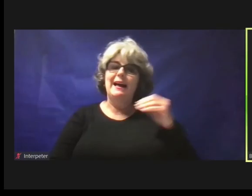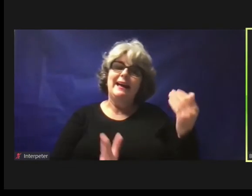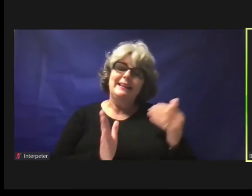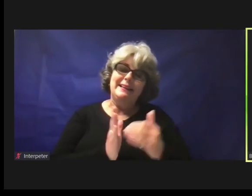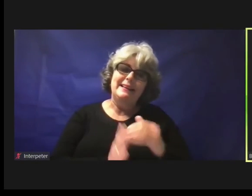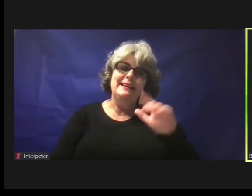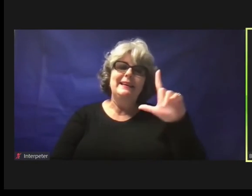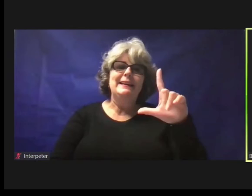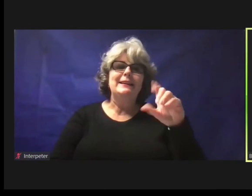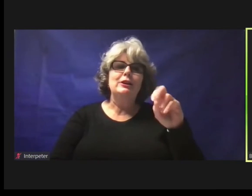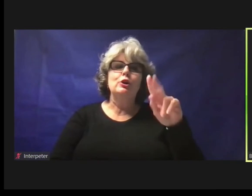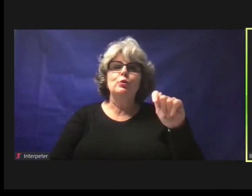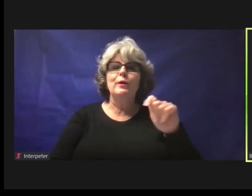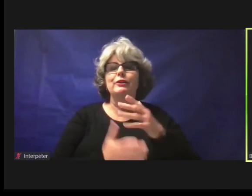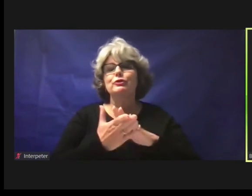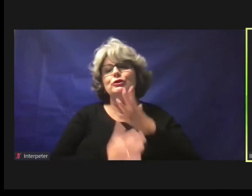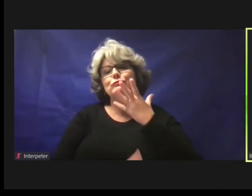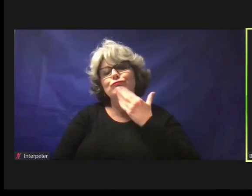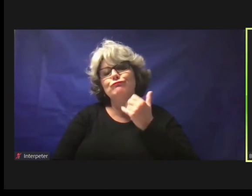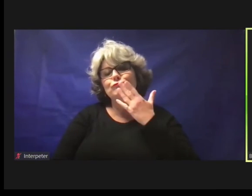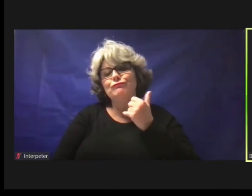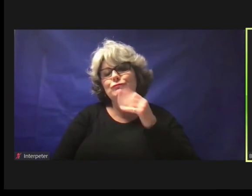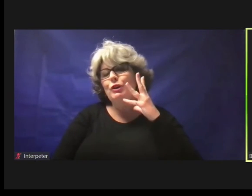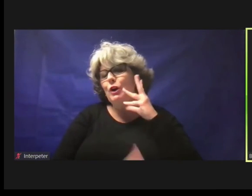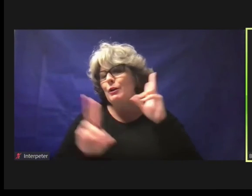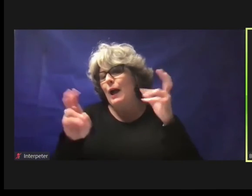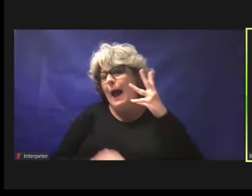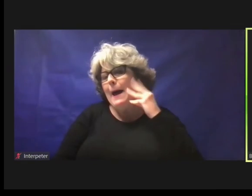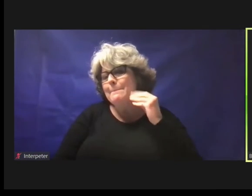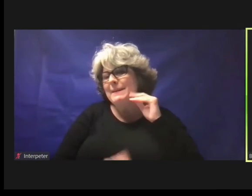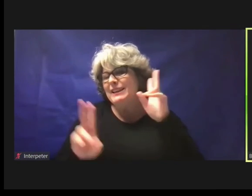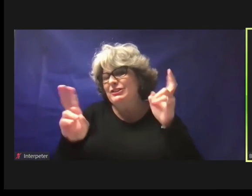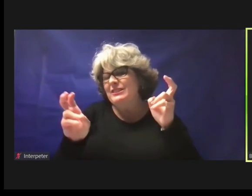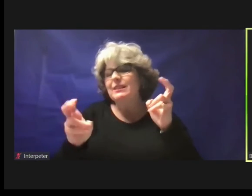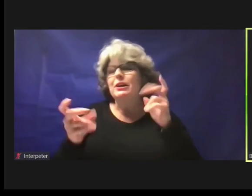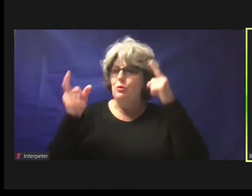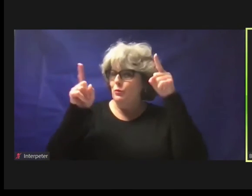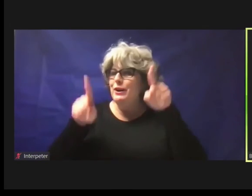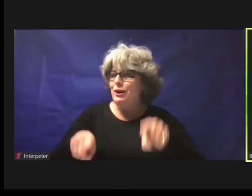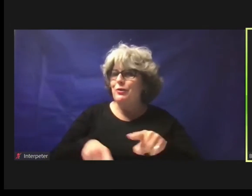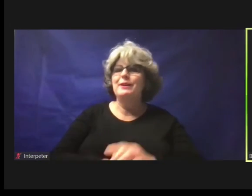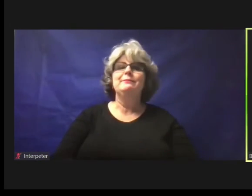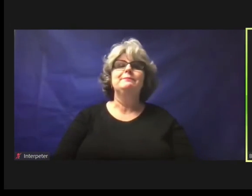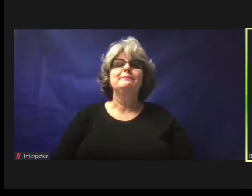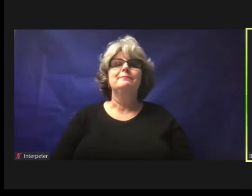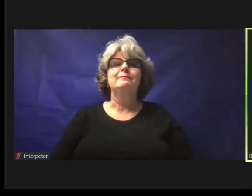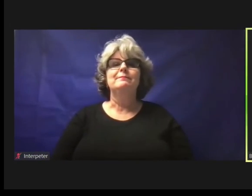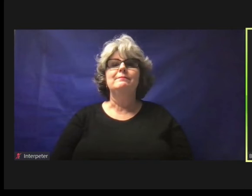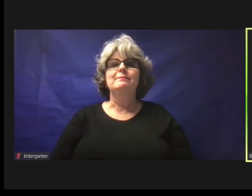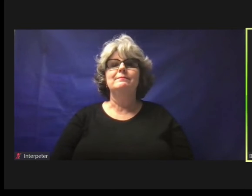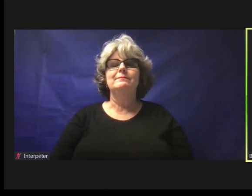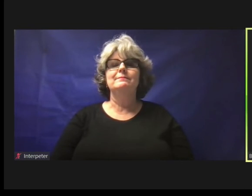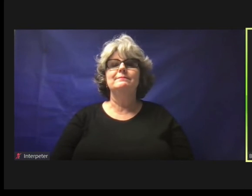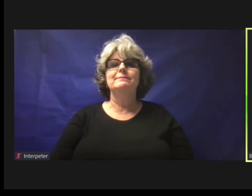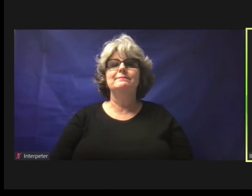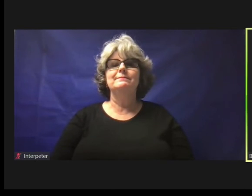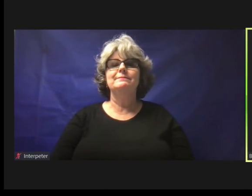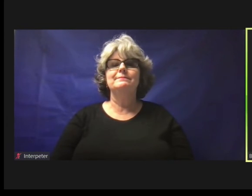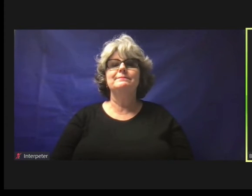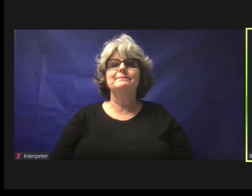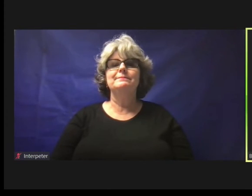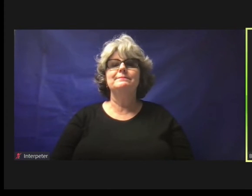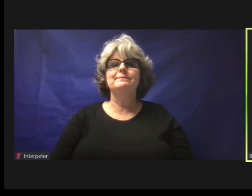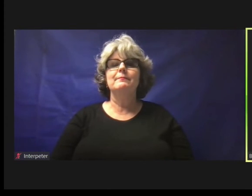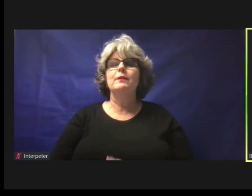was just a complete peach. So I think we all who worked with her agree on that. I also would like to express